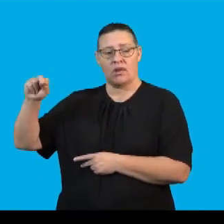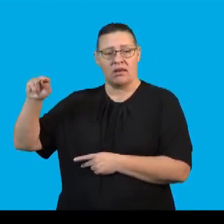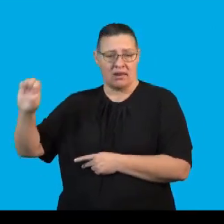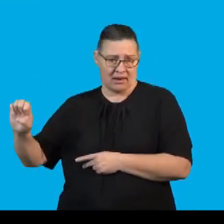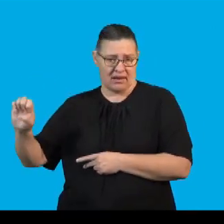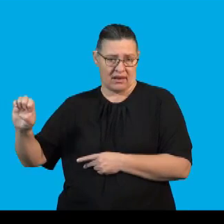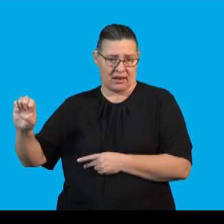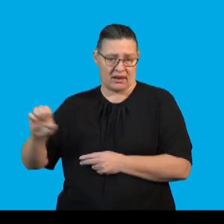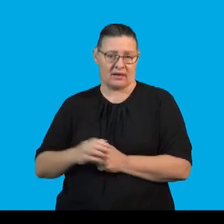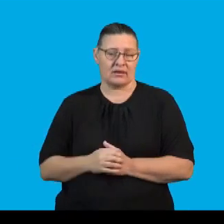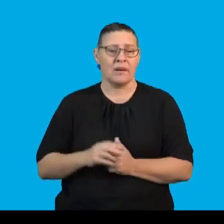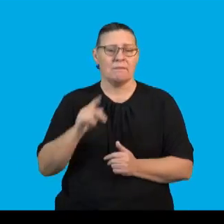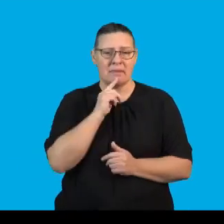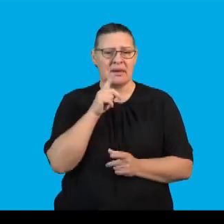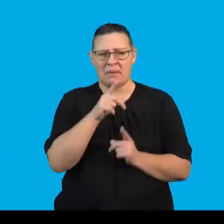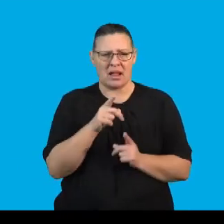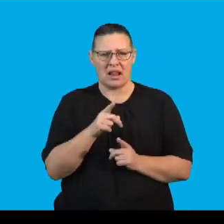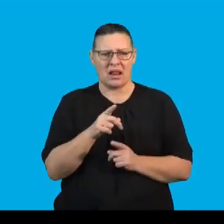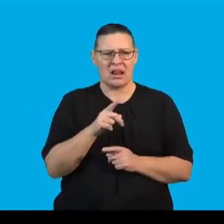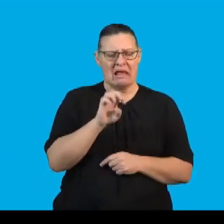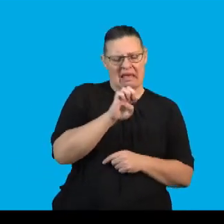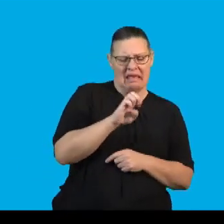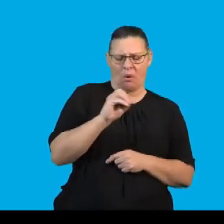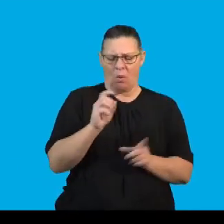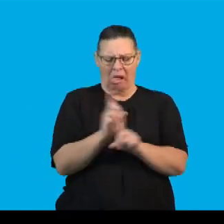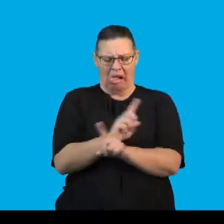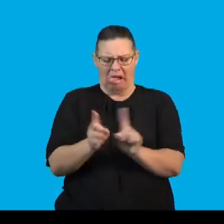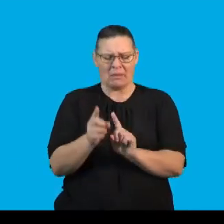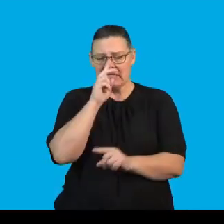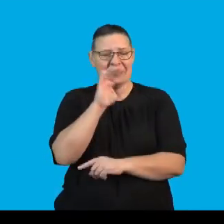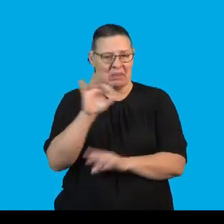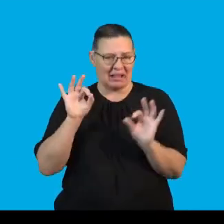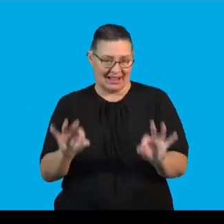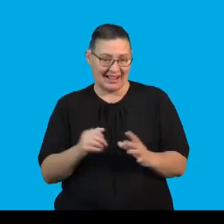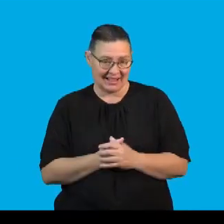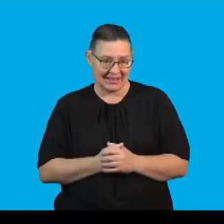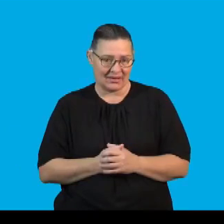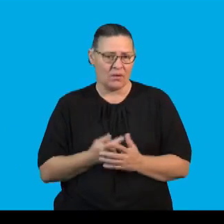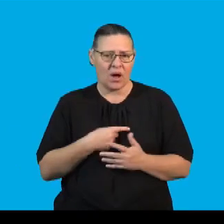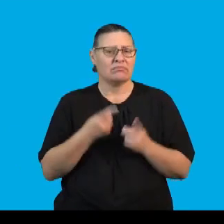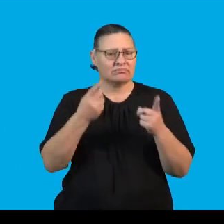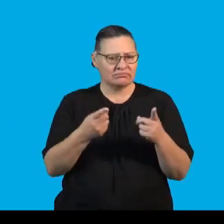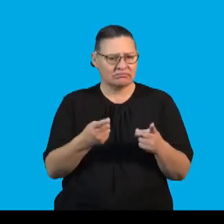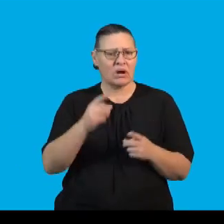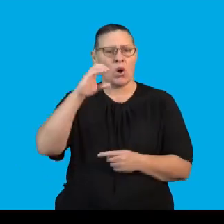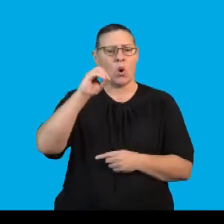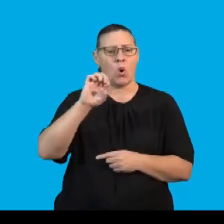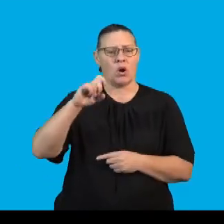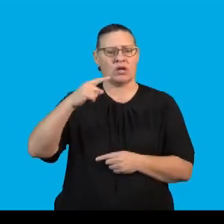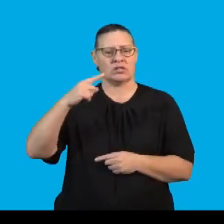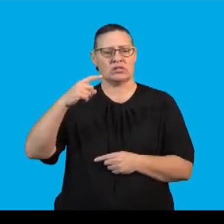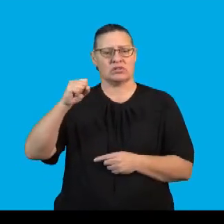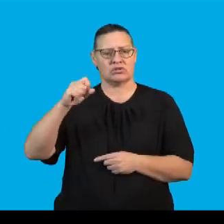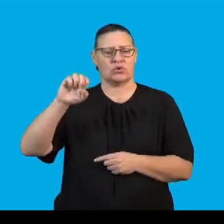Learners always have a problem of swapping the first E and O. Estrogen, which is produced by the